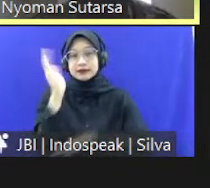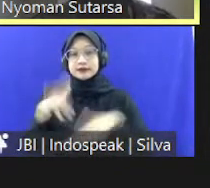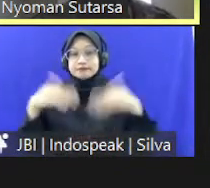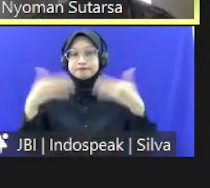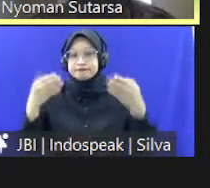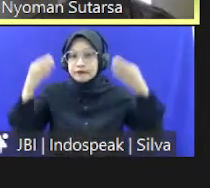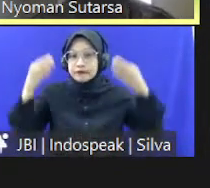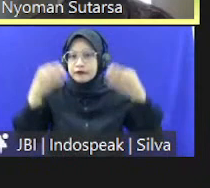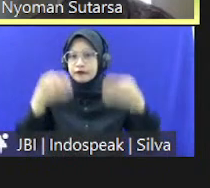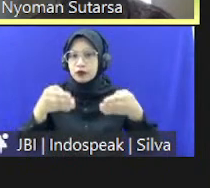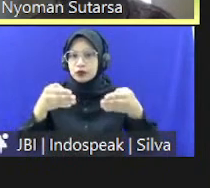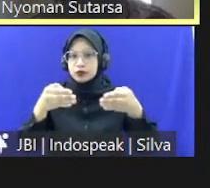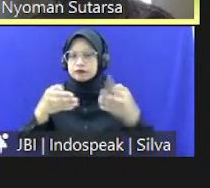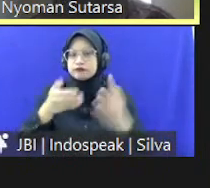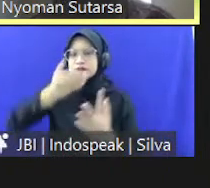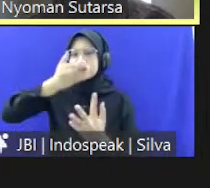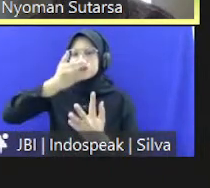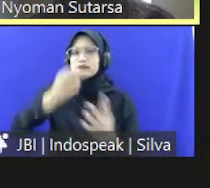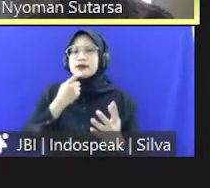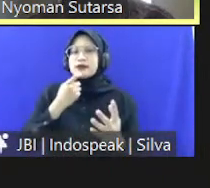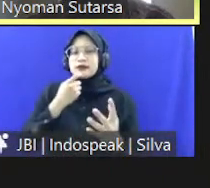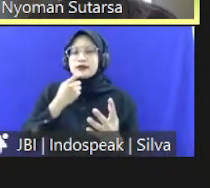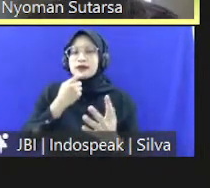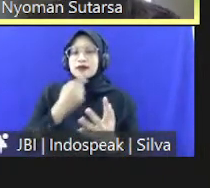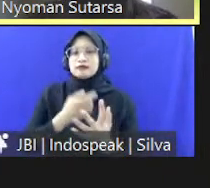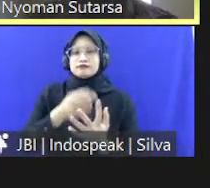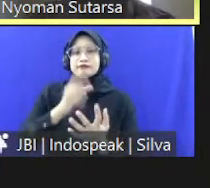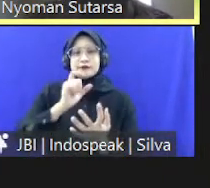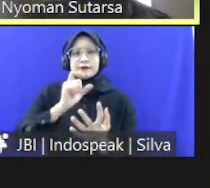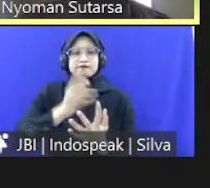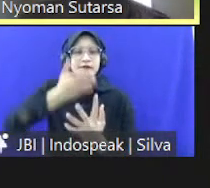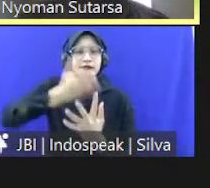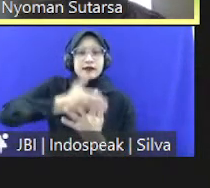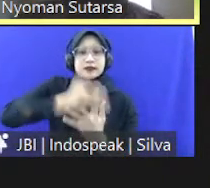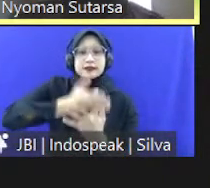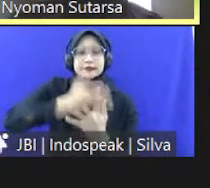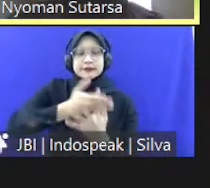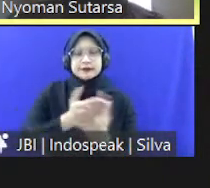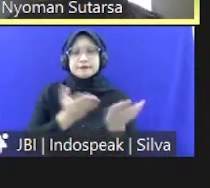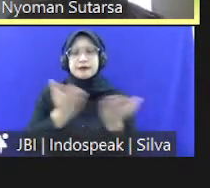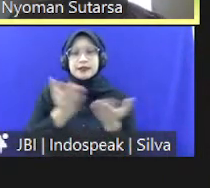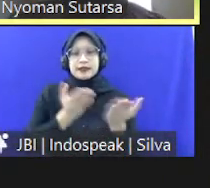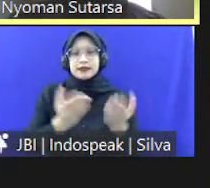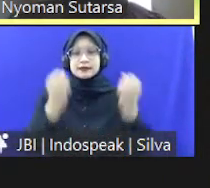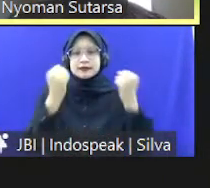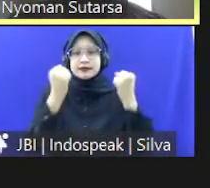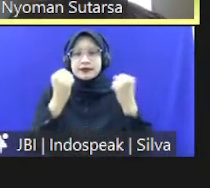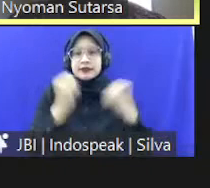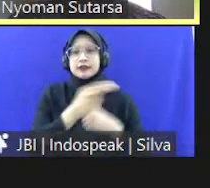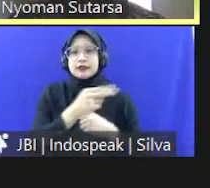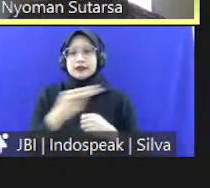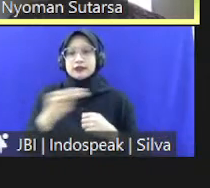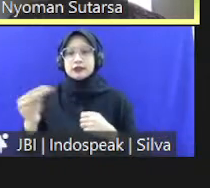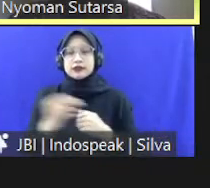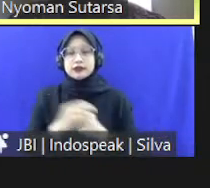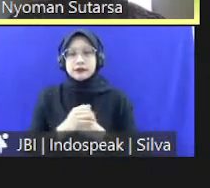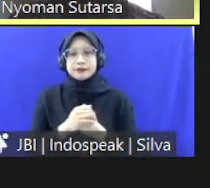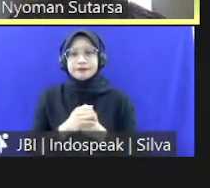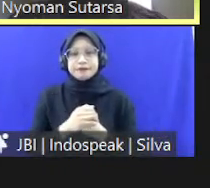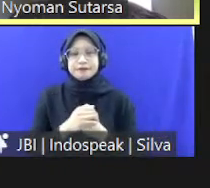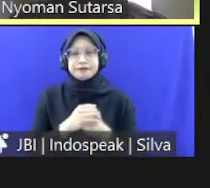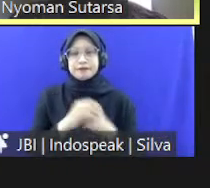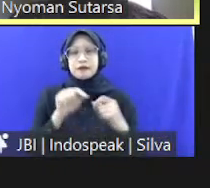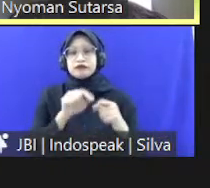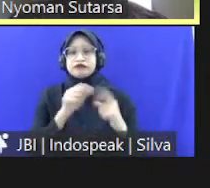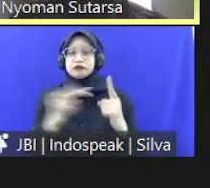on navigating access to healthcare in Indonesia. And I'm hoping to shed light on different ways of framing and talking about the